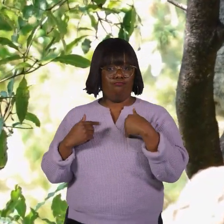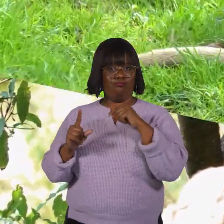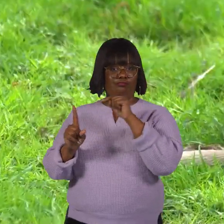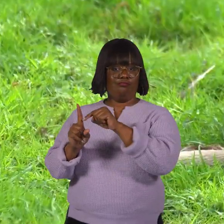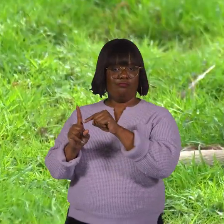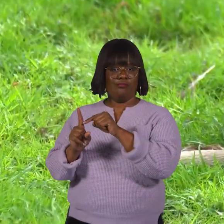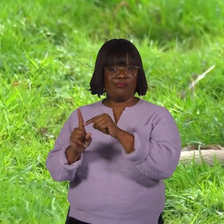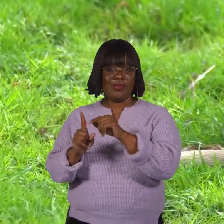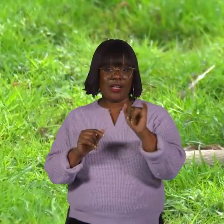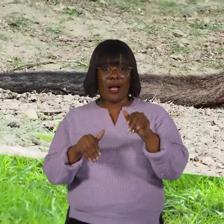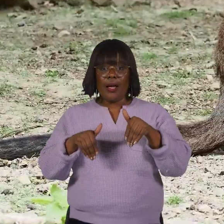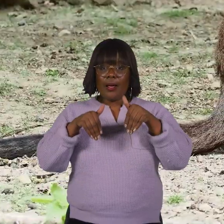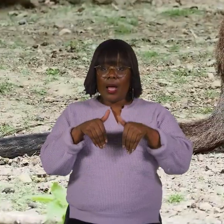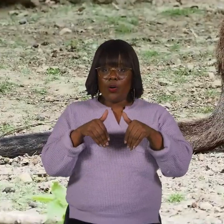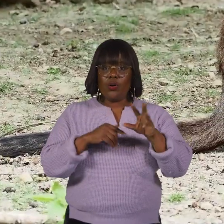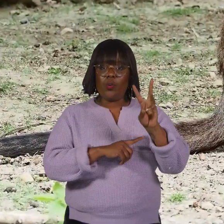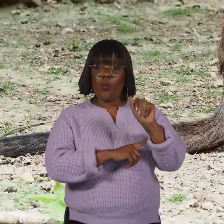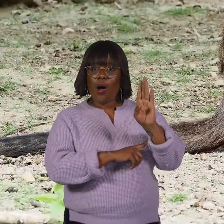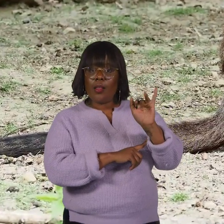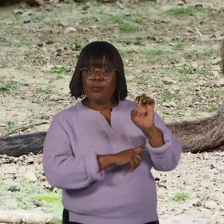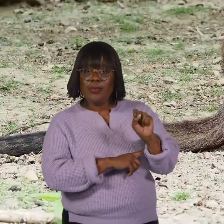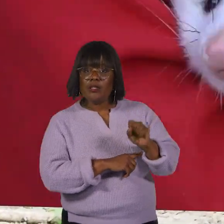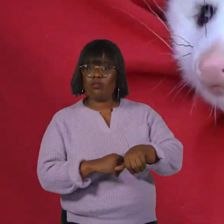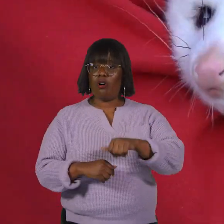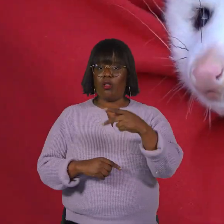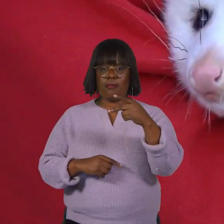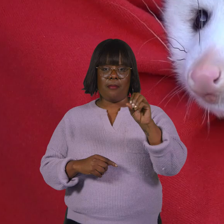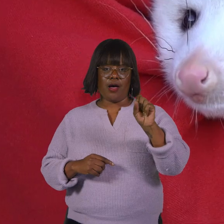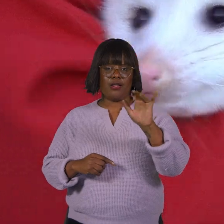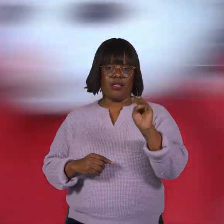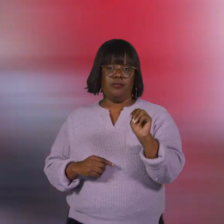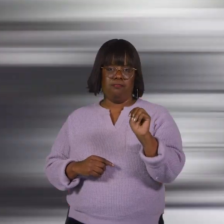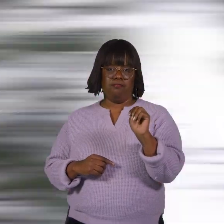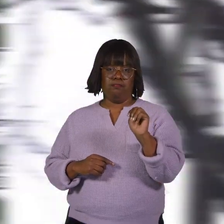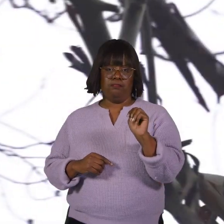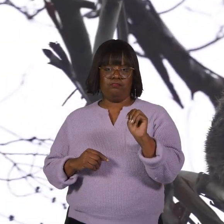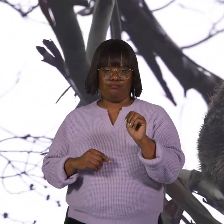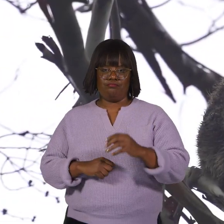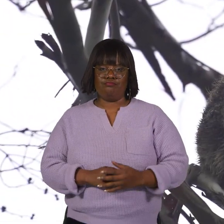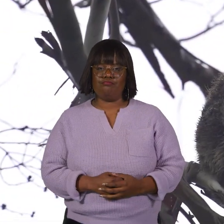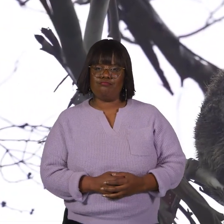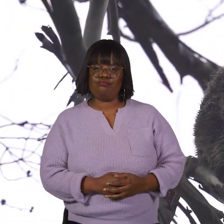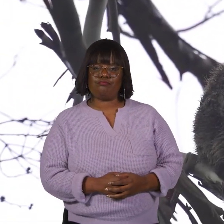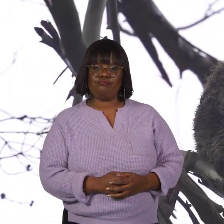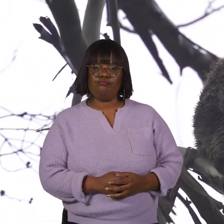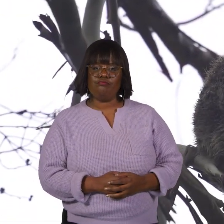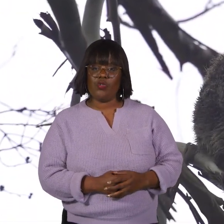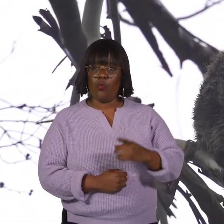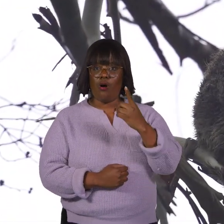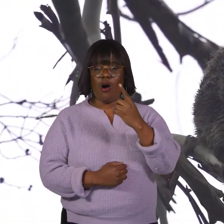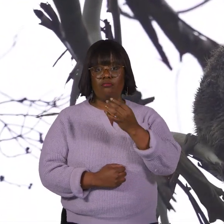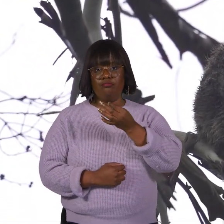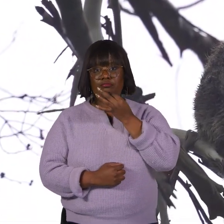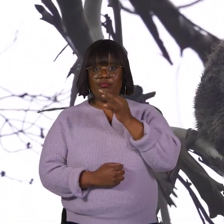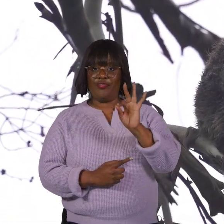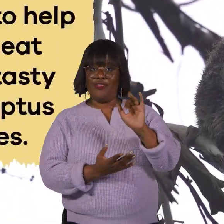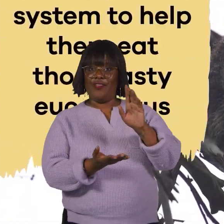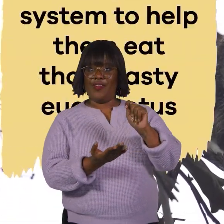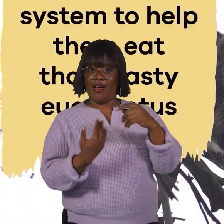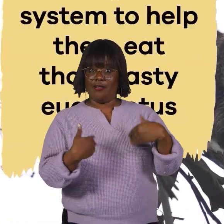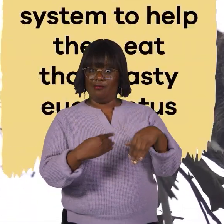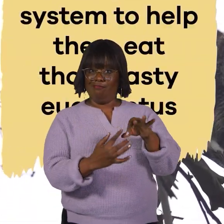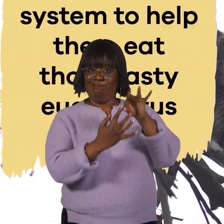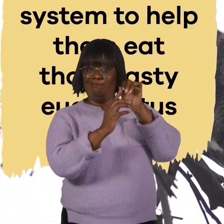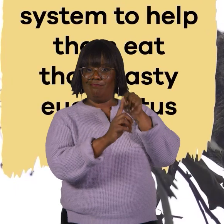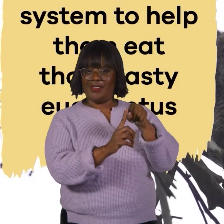like kangaroos, wallabies, and even possums. One remarkable fact about koalas is that